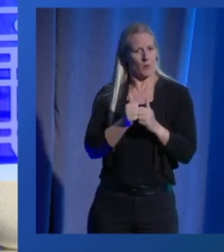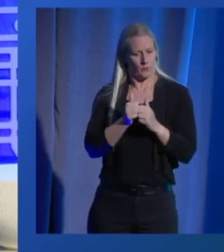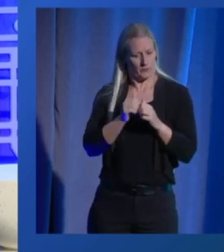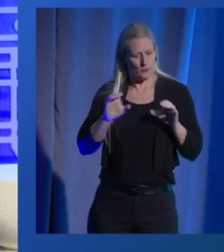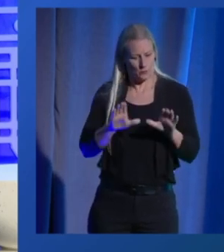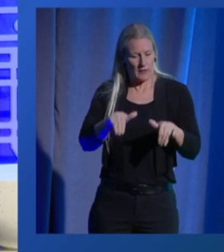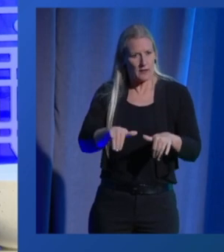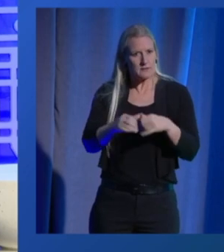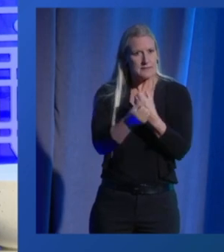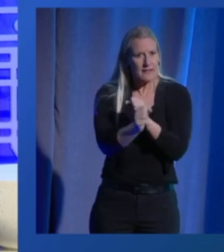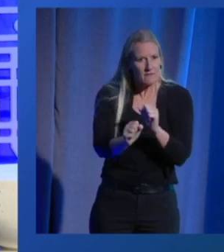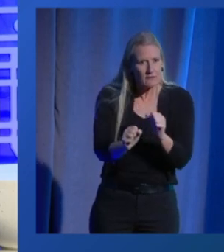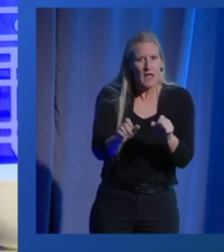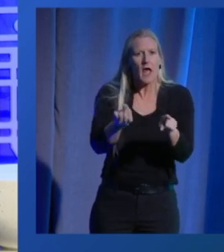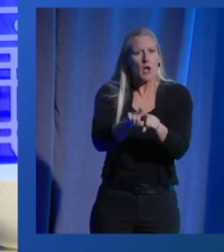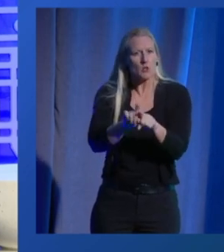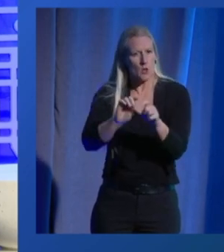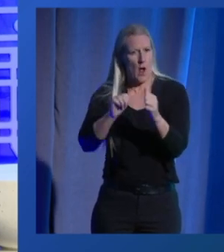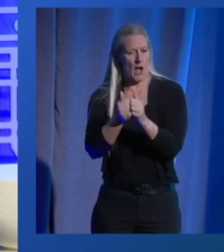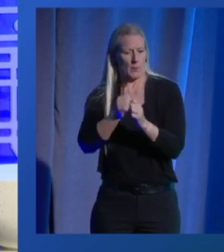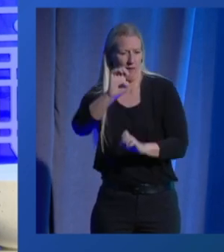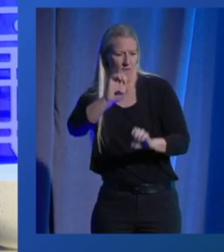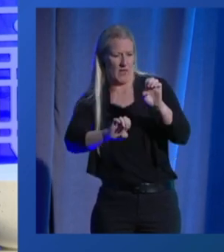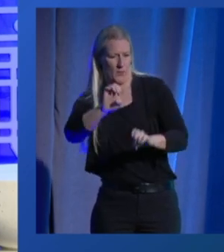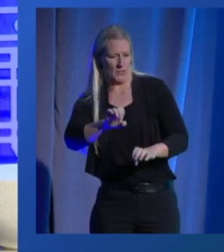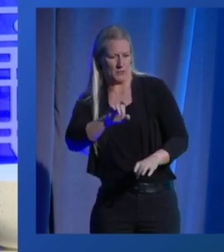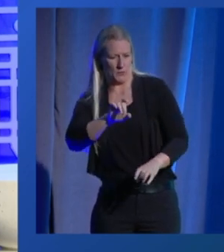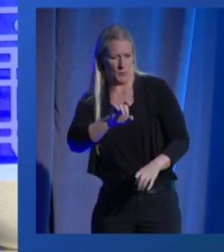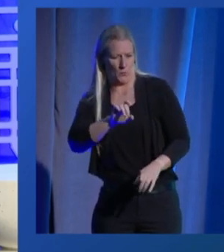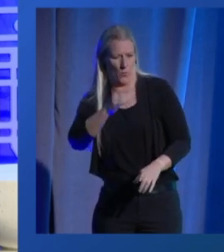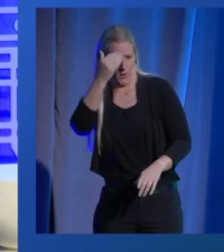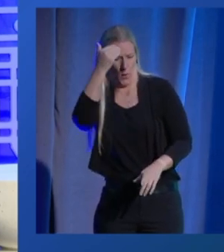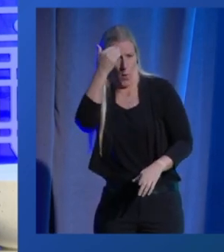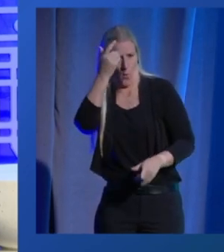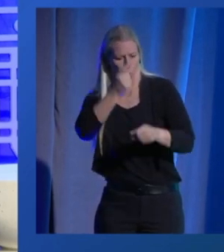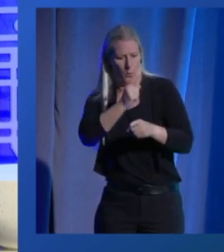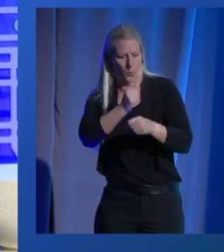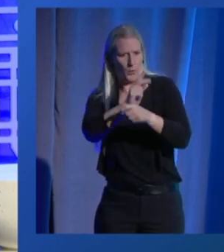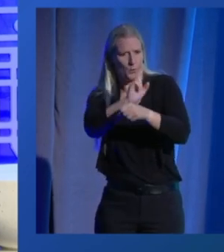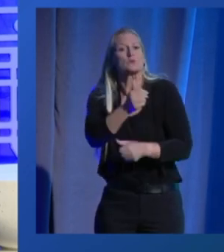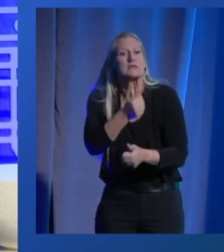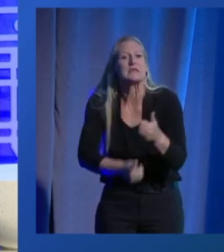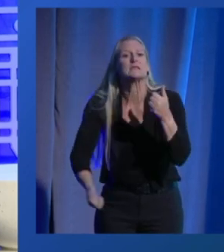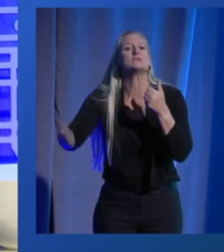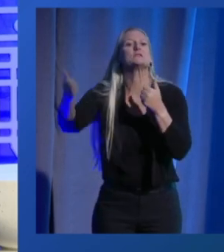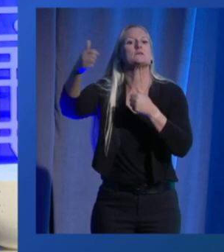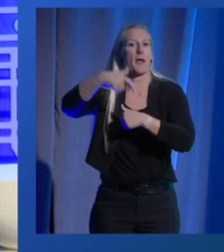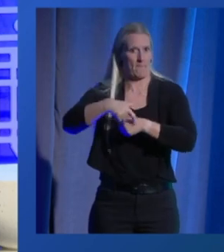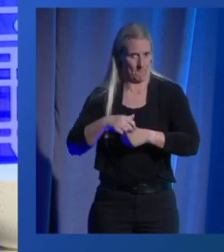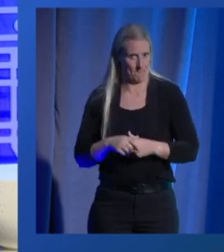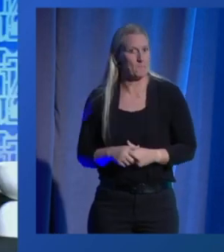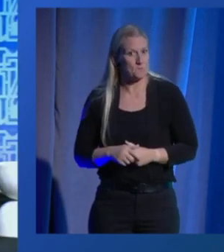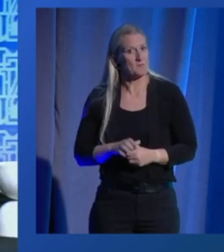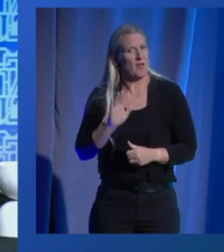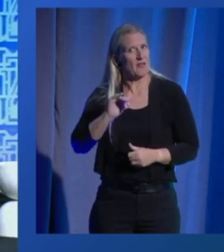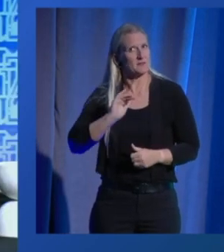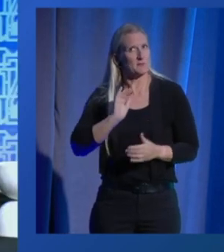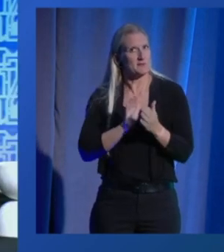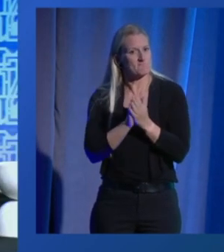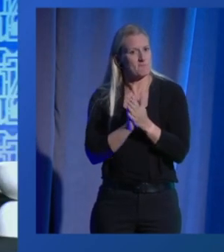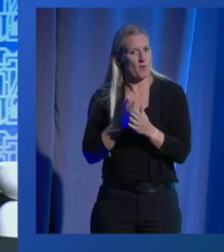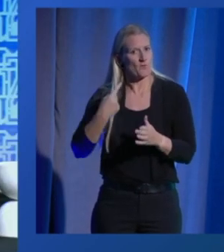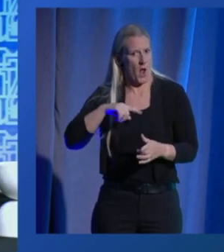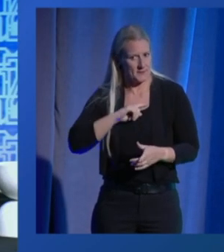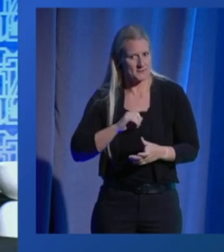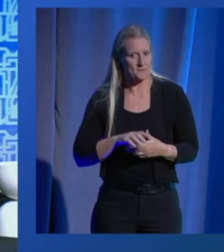the appropriate use each time that's what's before us as a generation and Michelle I'm really excited to hear how